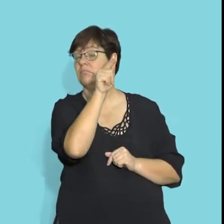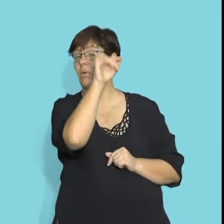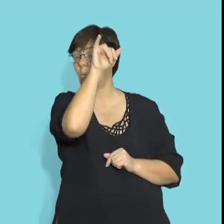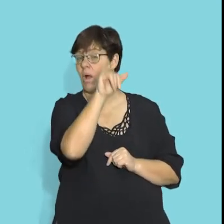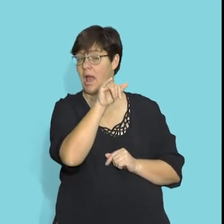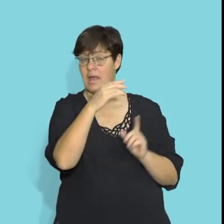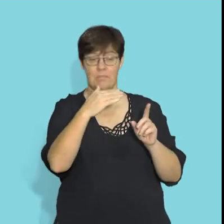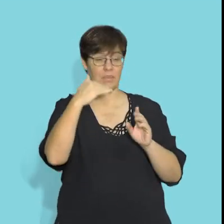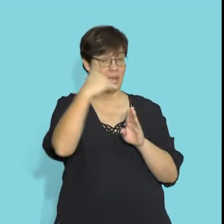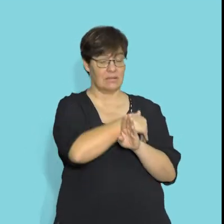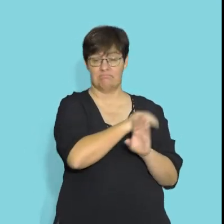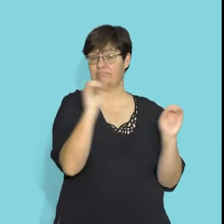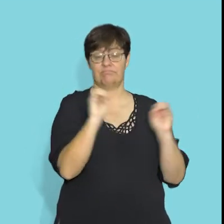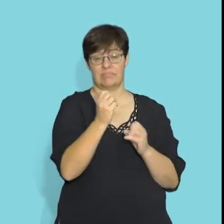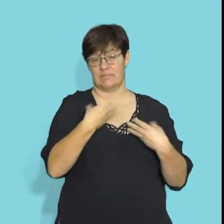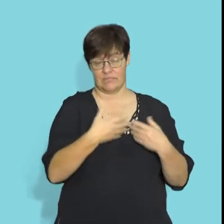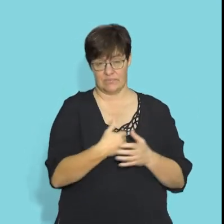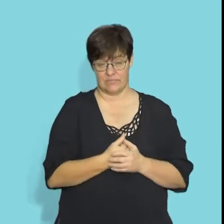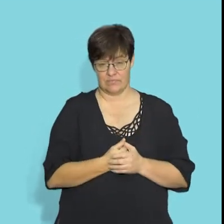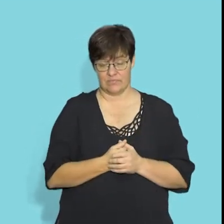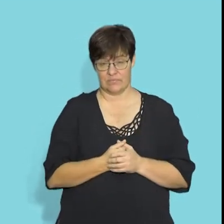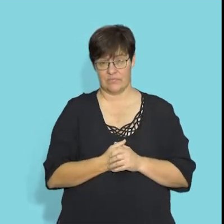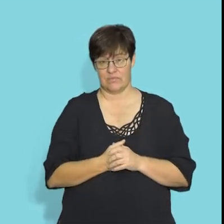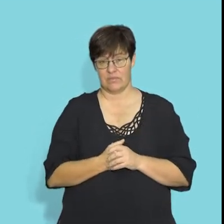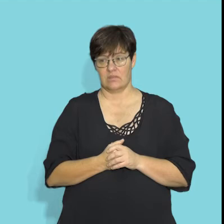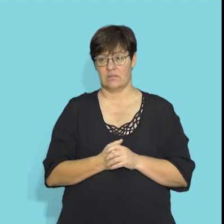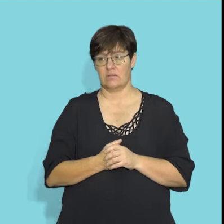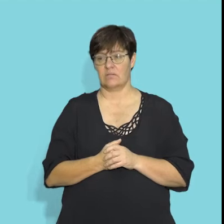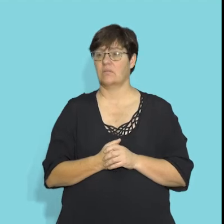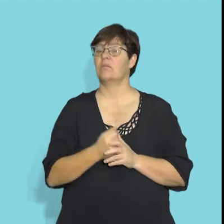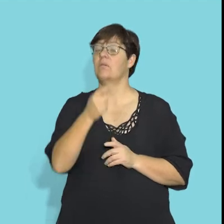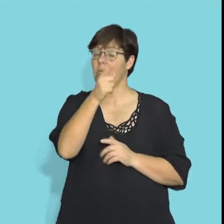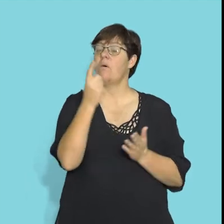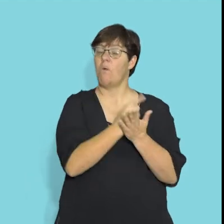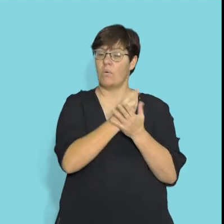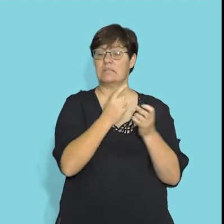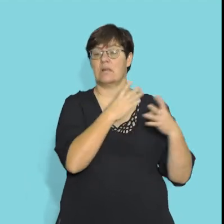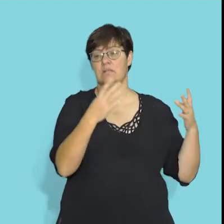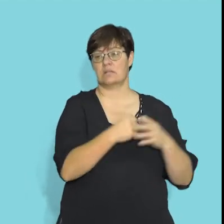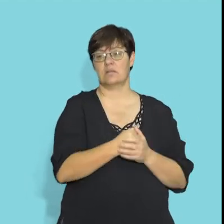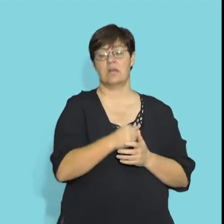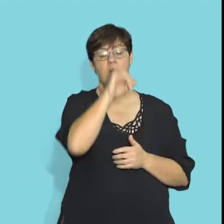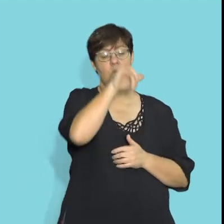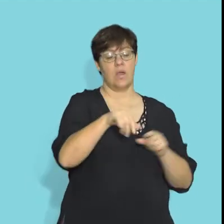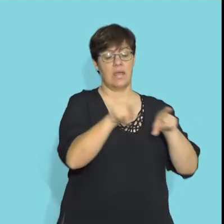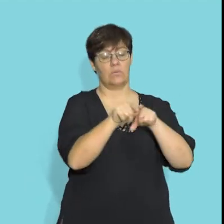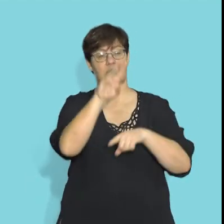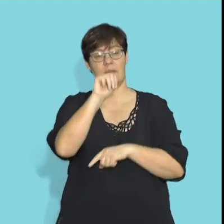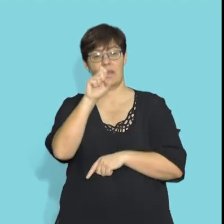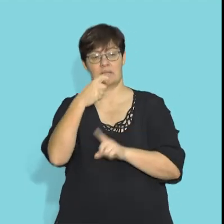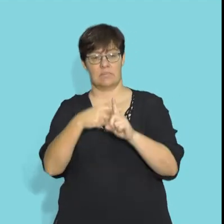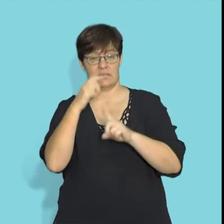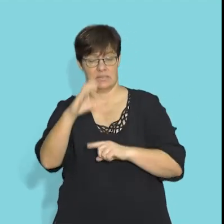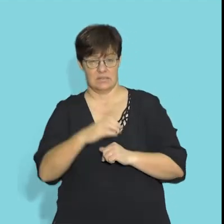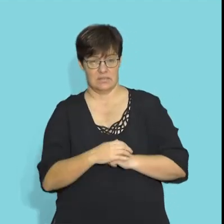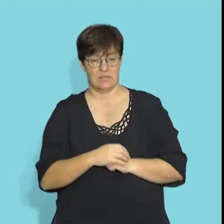y-cut, all right? So when I start this question, I'm always going to start by writing down y equals mx plus c.